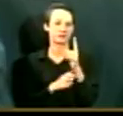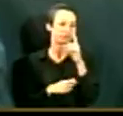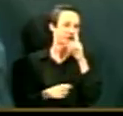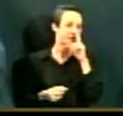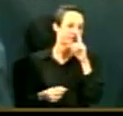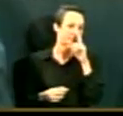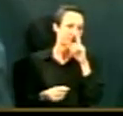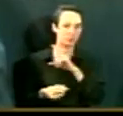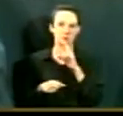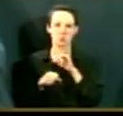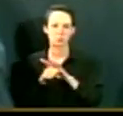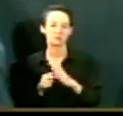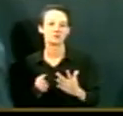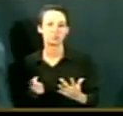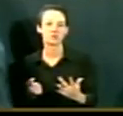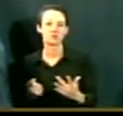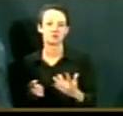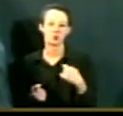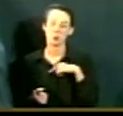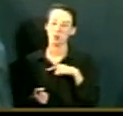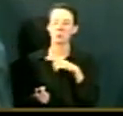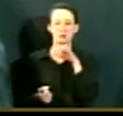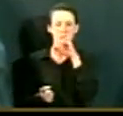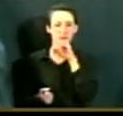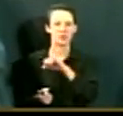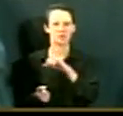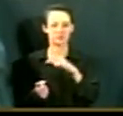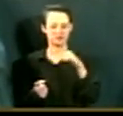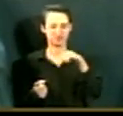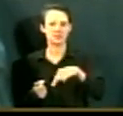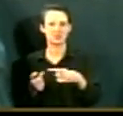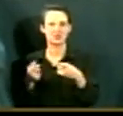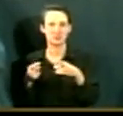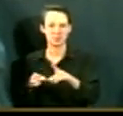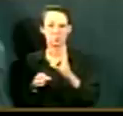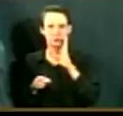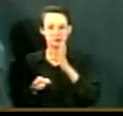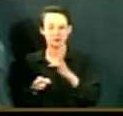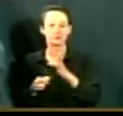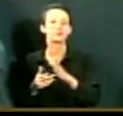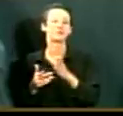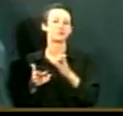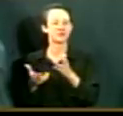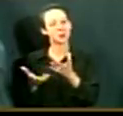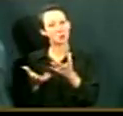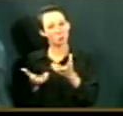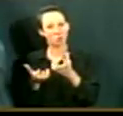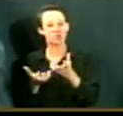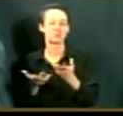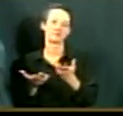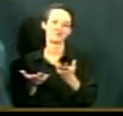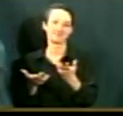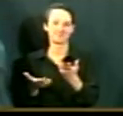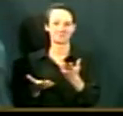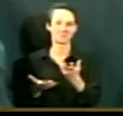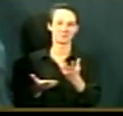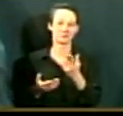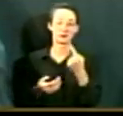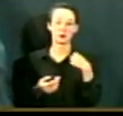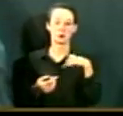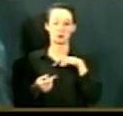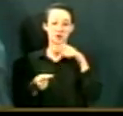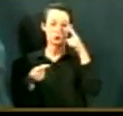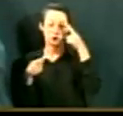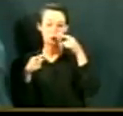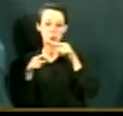this. We have an MOU that says we can't ask for any money for until 2020. And we agreed to that because we